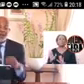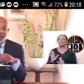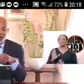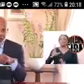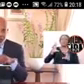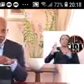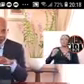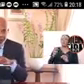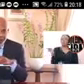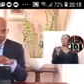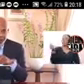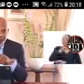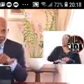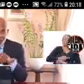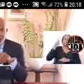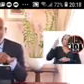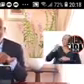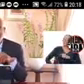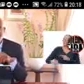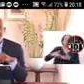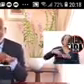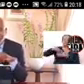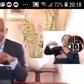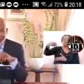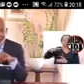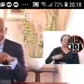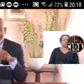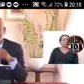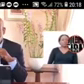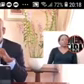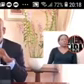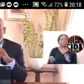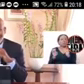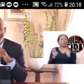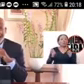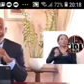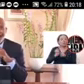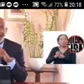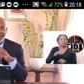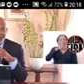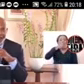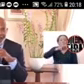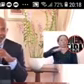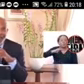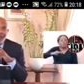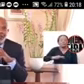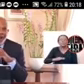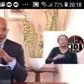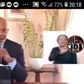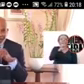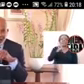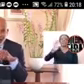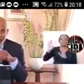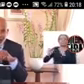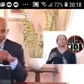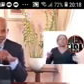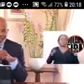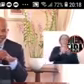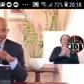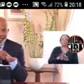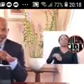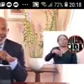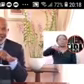they'd be allowed to do. So the beaches are closed Saturday and Sunday. Parks are